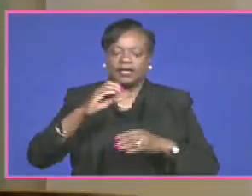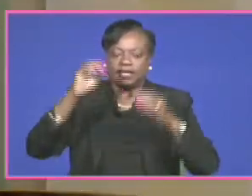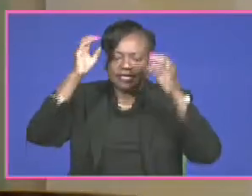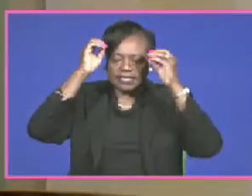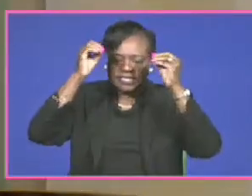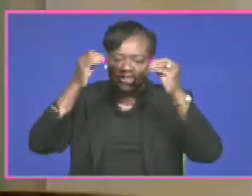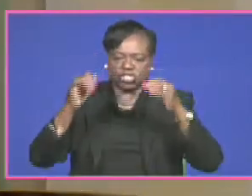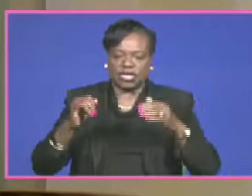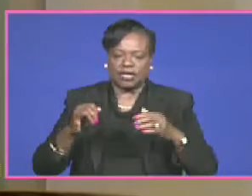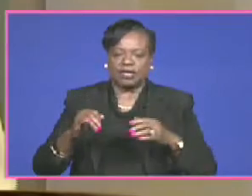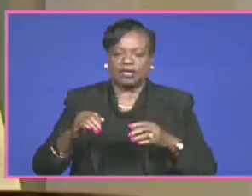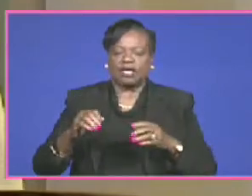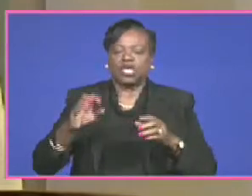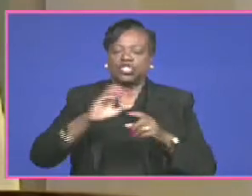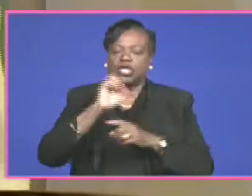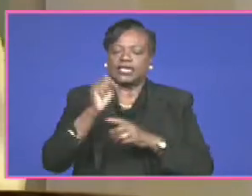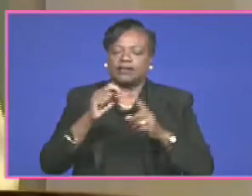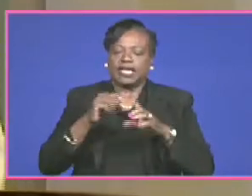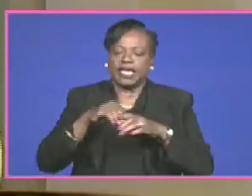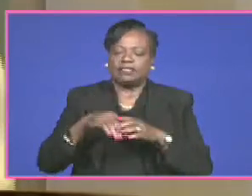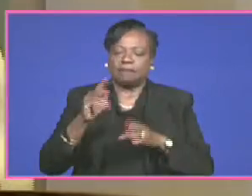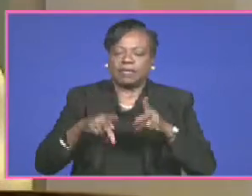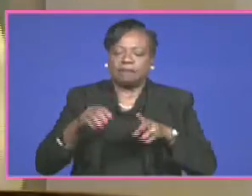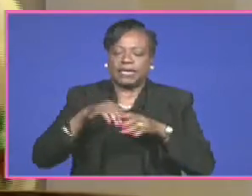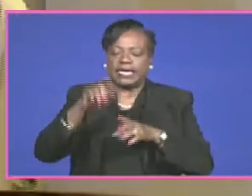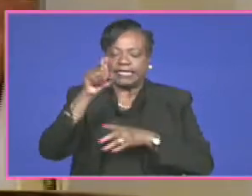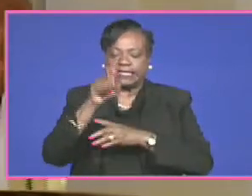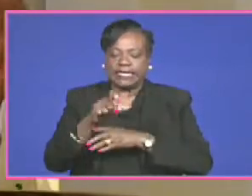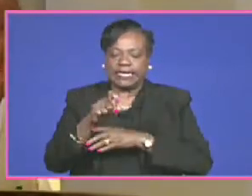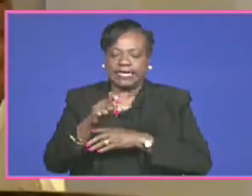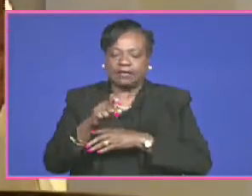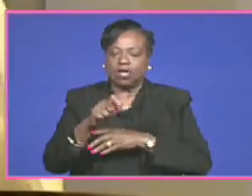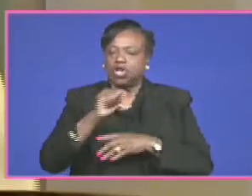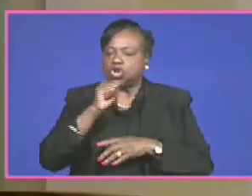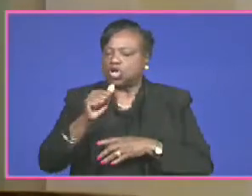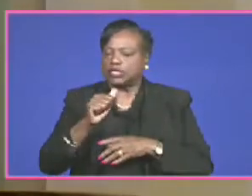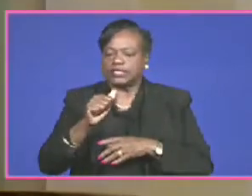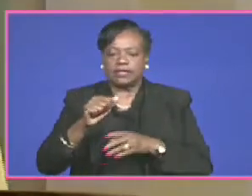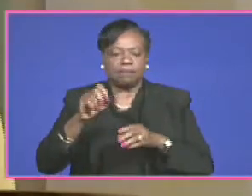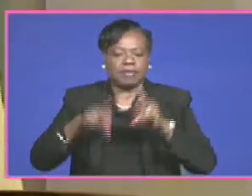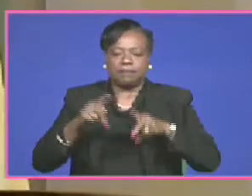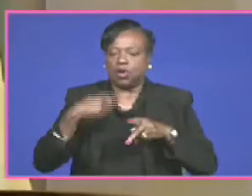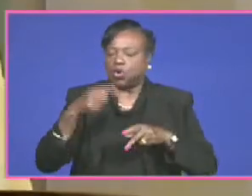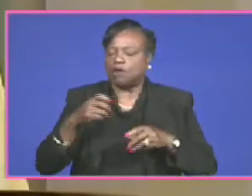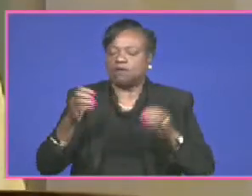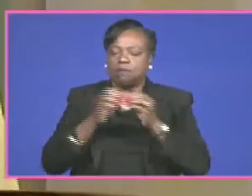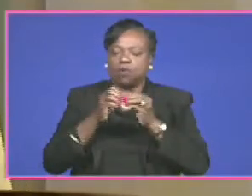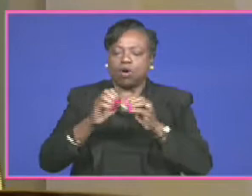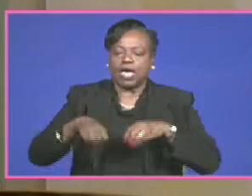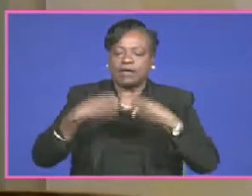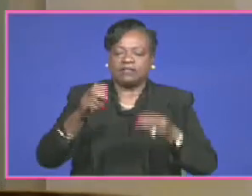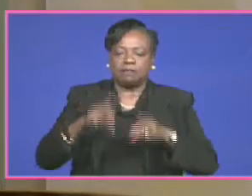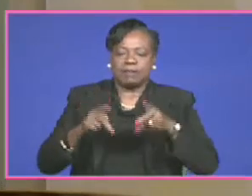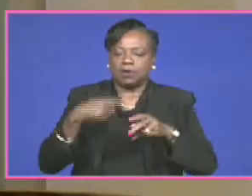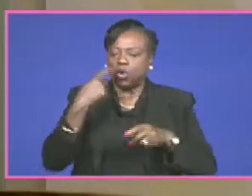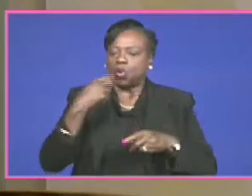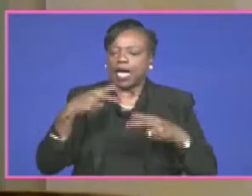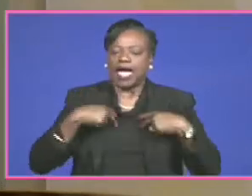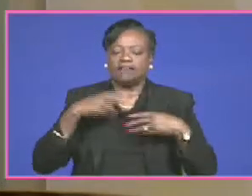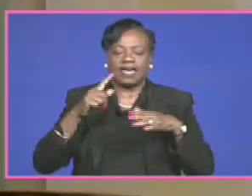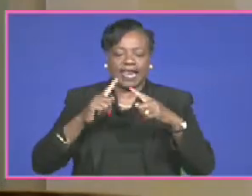Solidarity with those in need is not so much a matter of those who have more giving to those who have less.